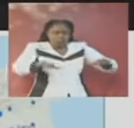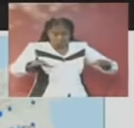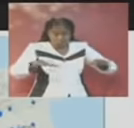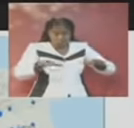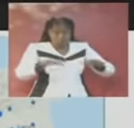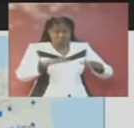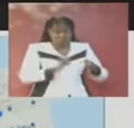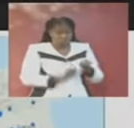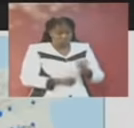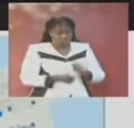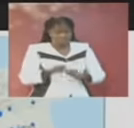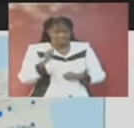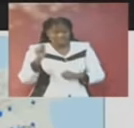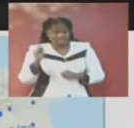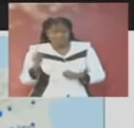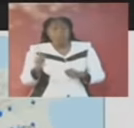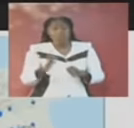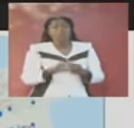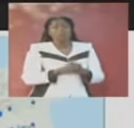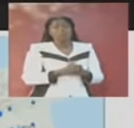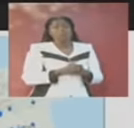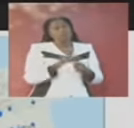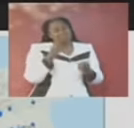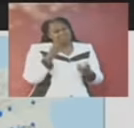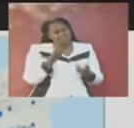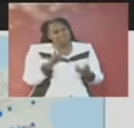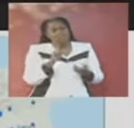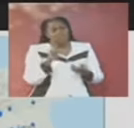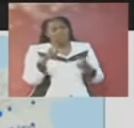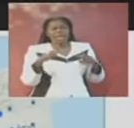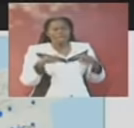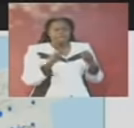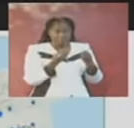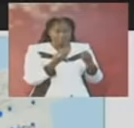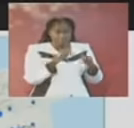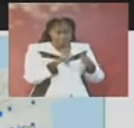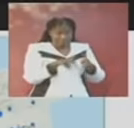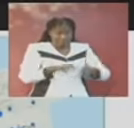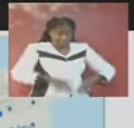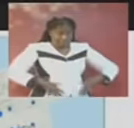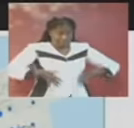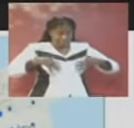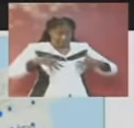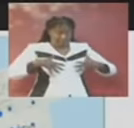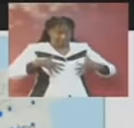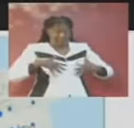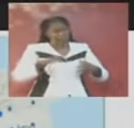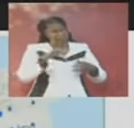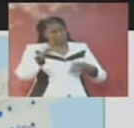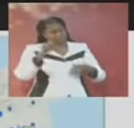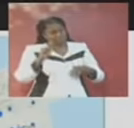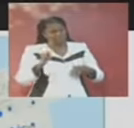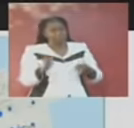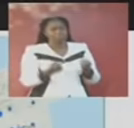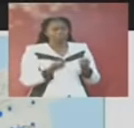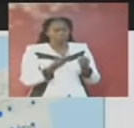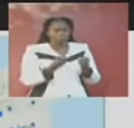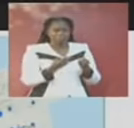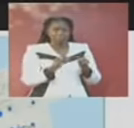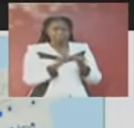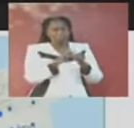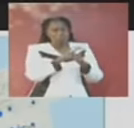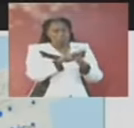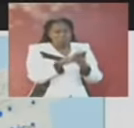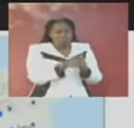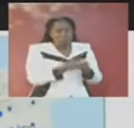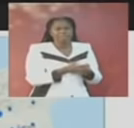to the population centers and to the populated roads, even in rural areas. And we will see a little more about how